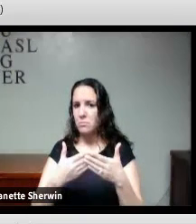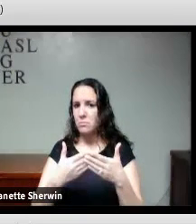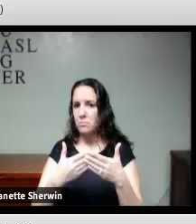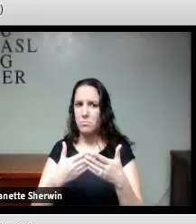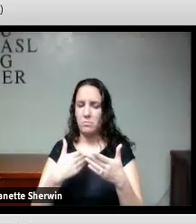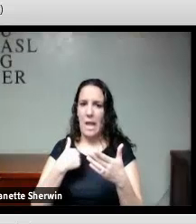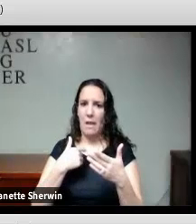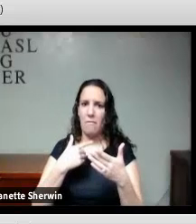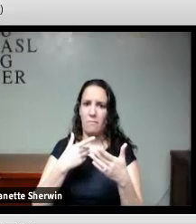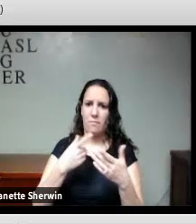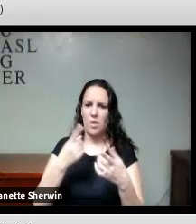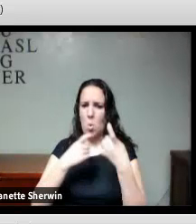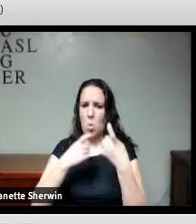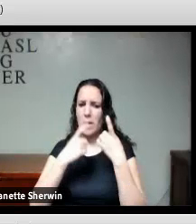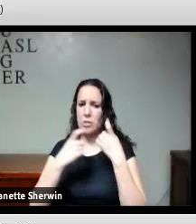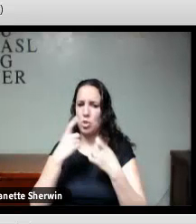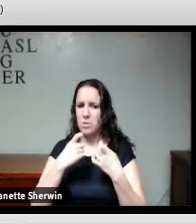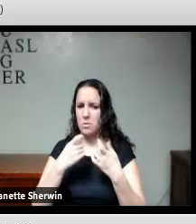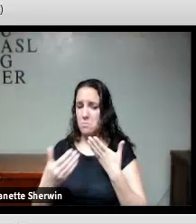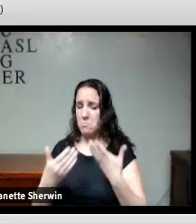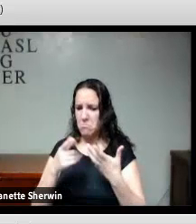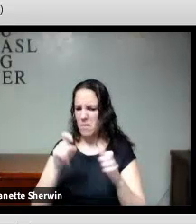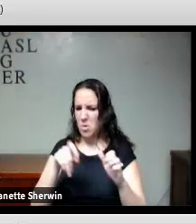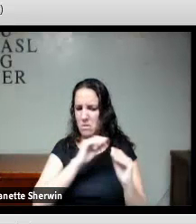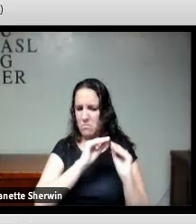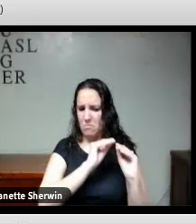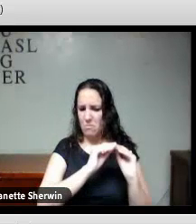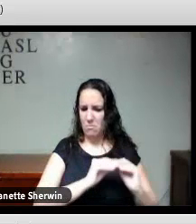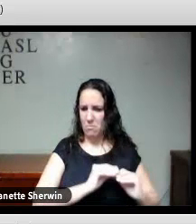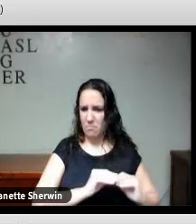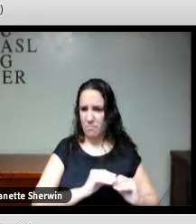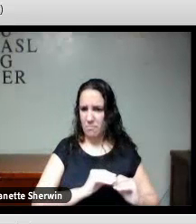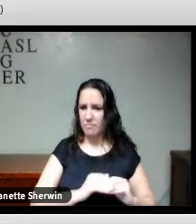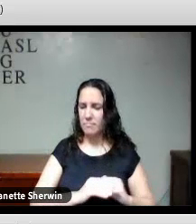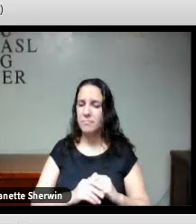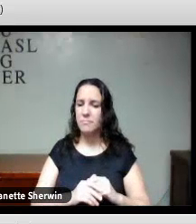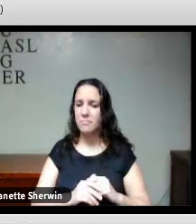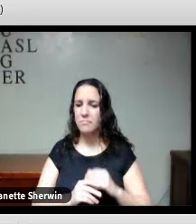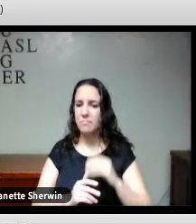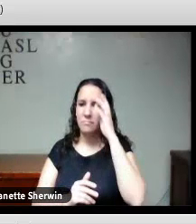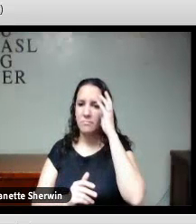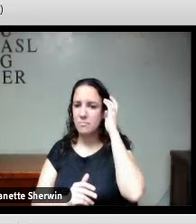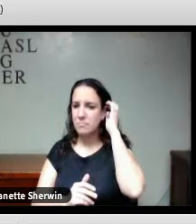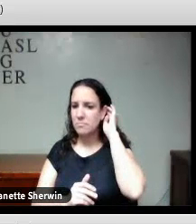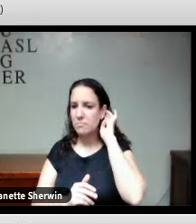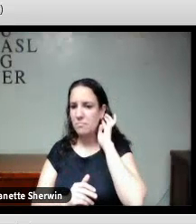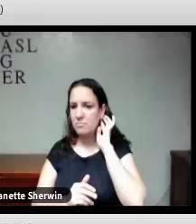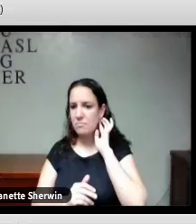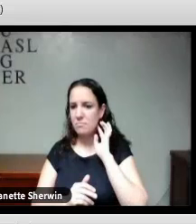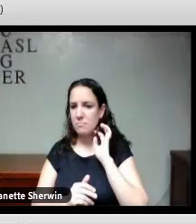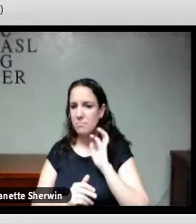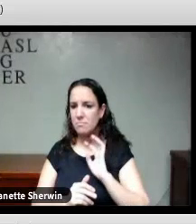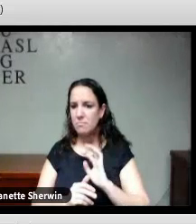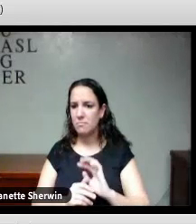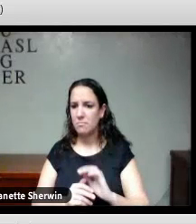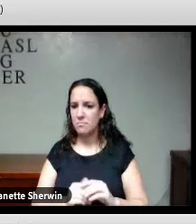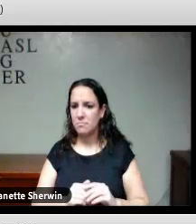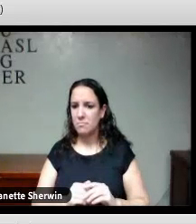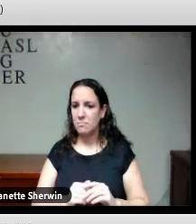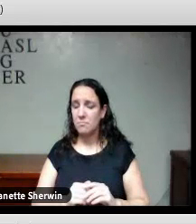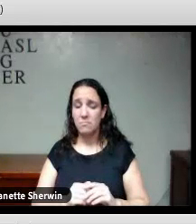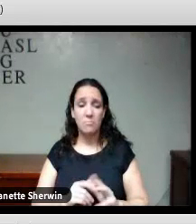later might be a mistake as far as taking care of other patrons. Mark says you can thank them for using the library in the past as a loyal customer, and we'll do